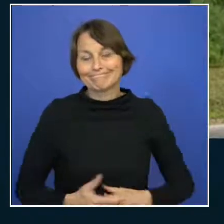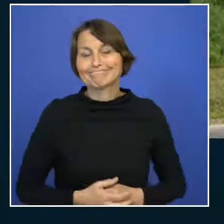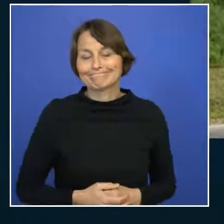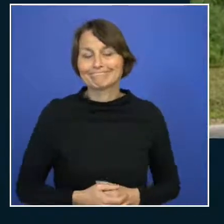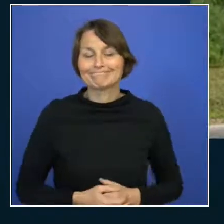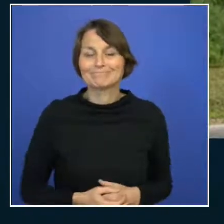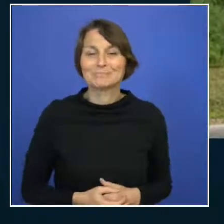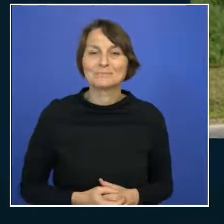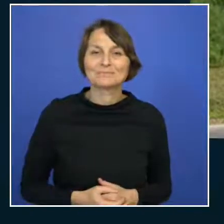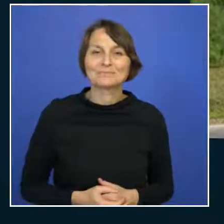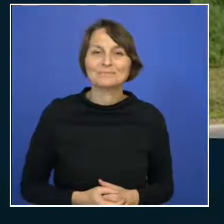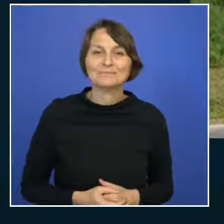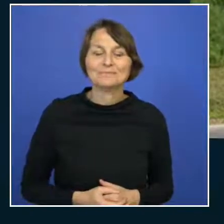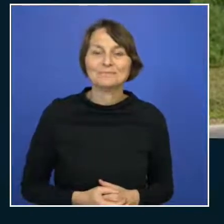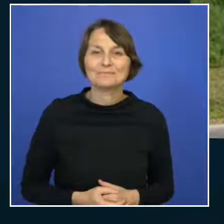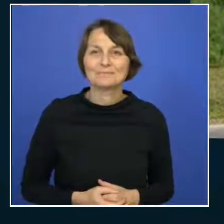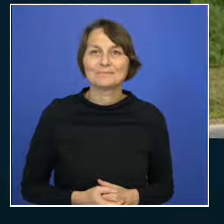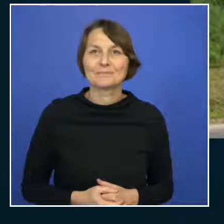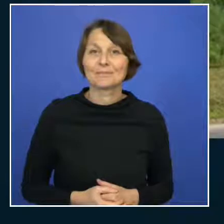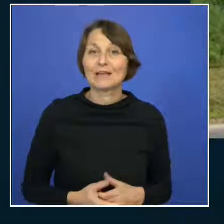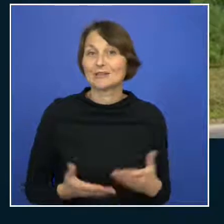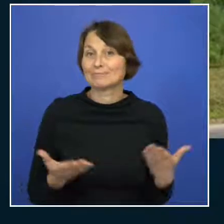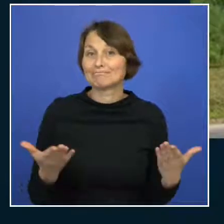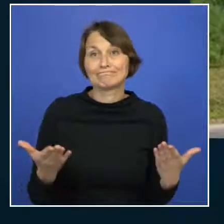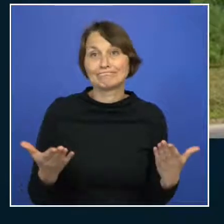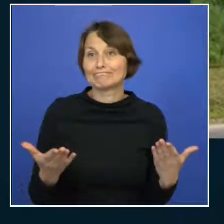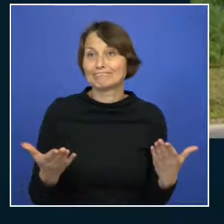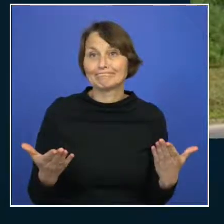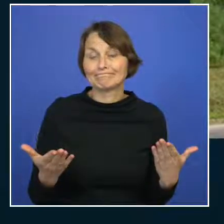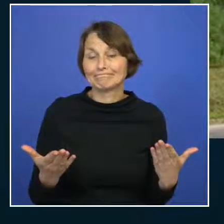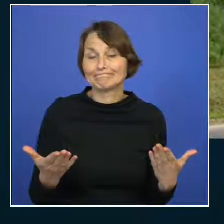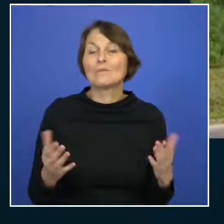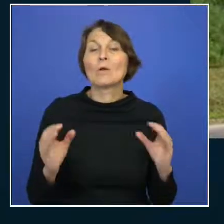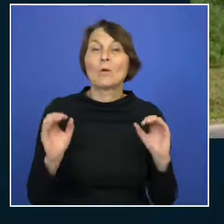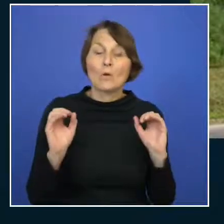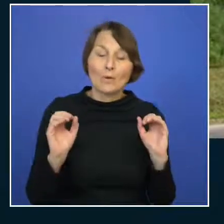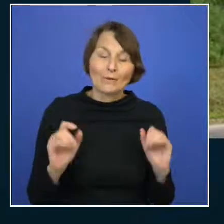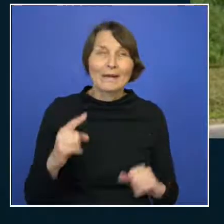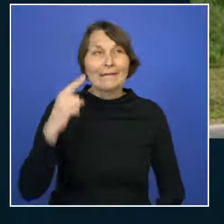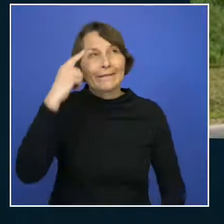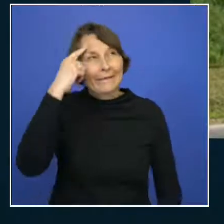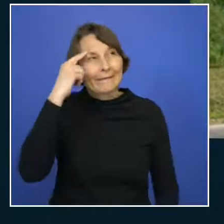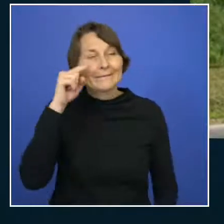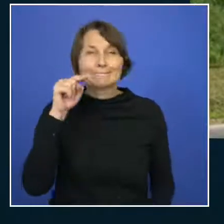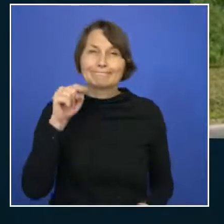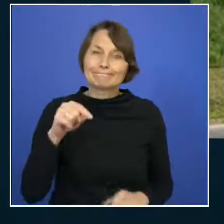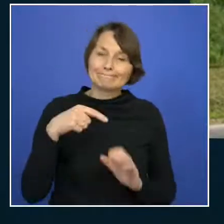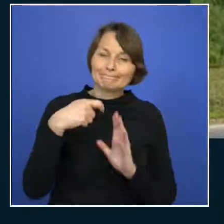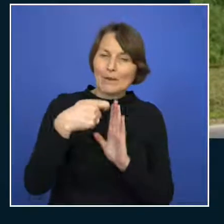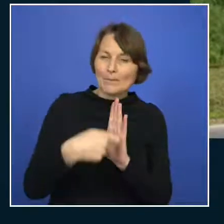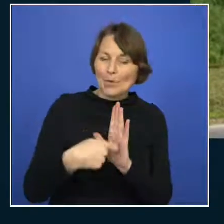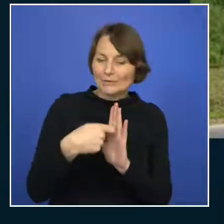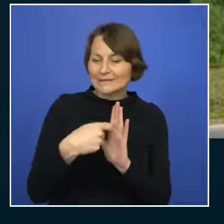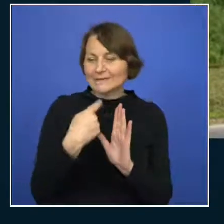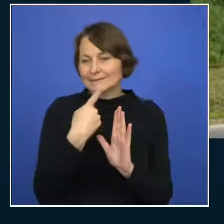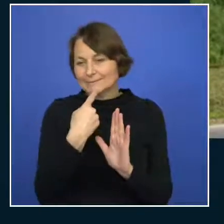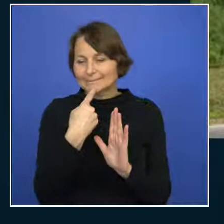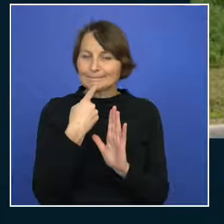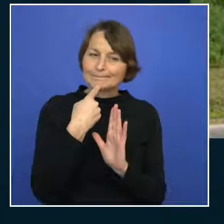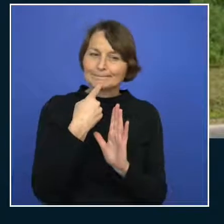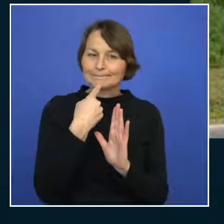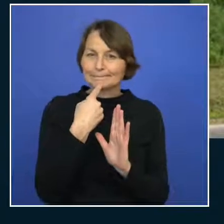So that didn't make it, and I thought personally, I thought that that project was